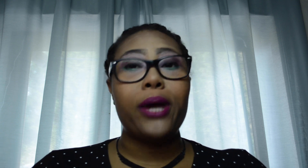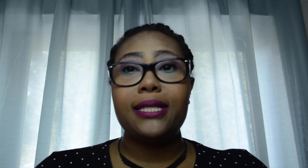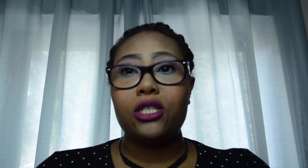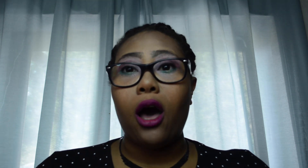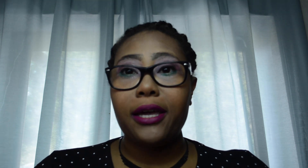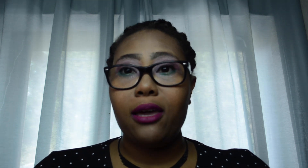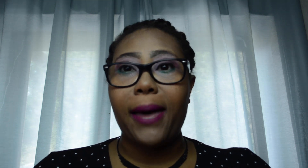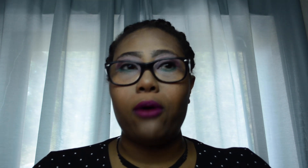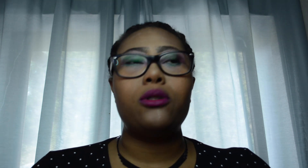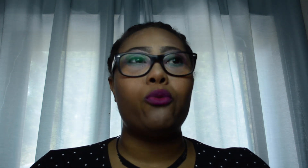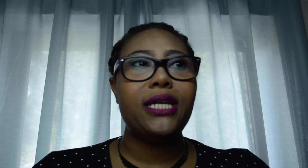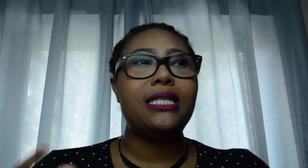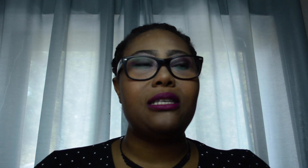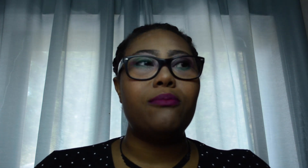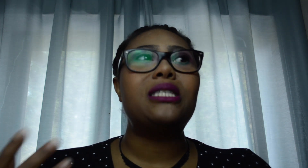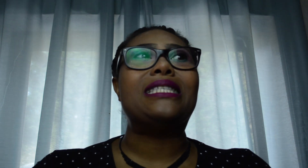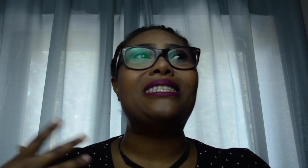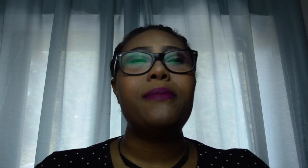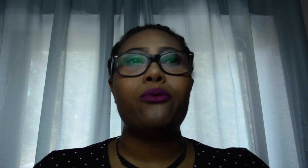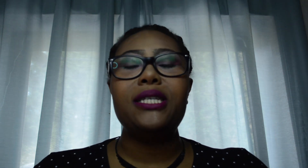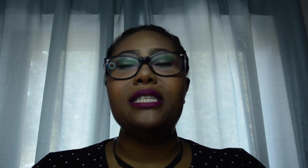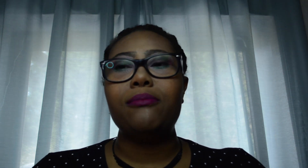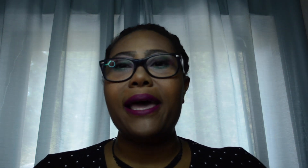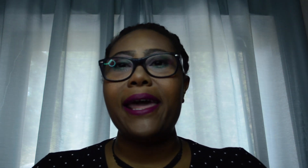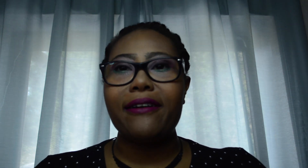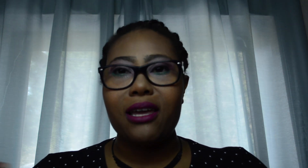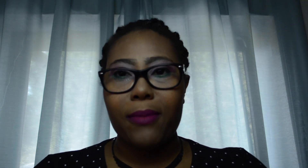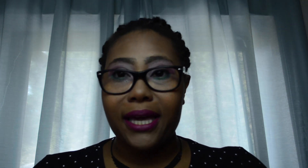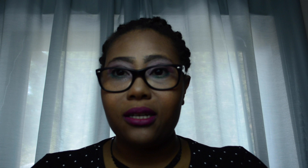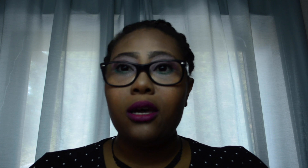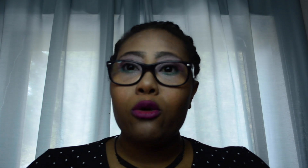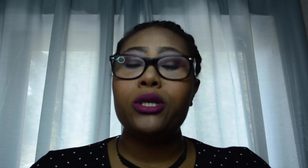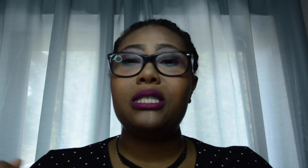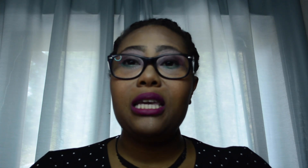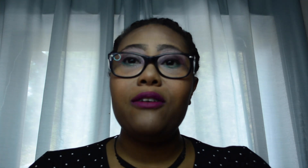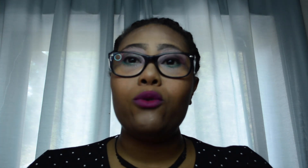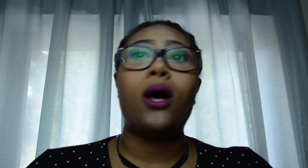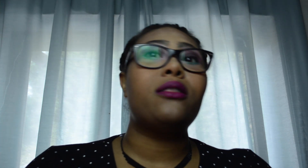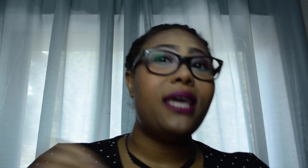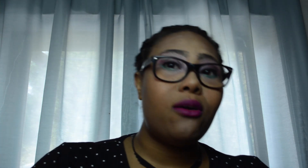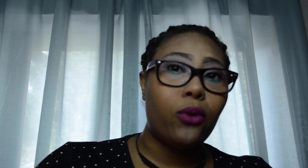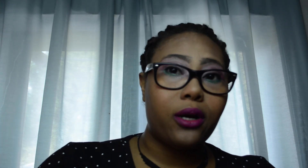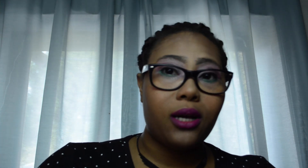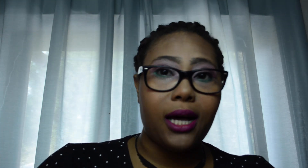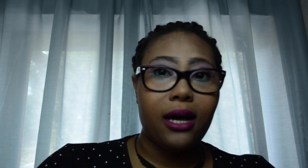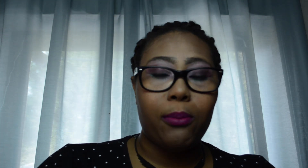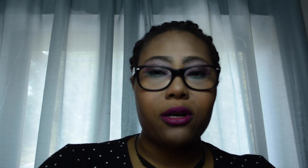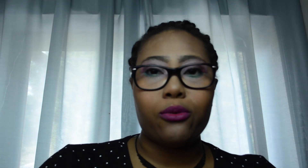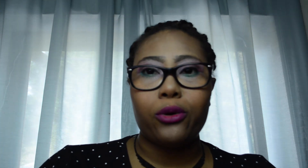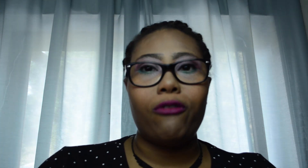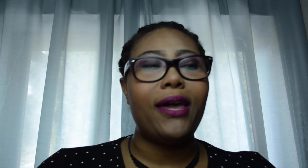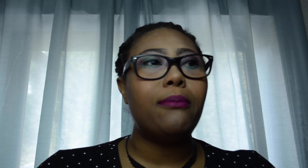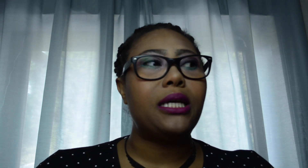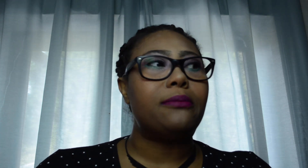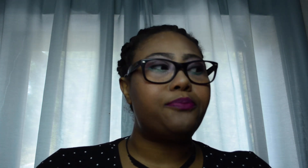in threads talking about the racism, the systemic racism that Harry and Meghan received while they were a part